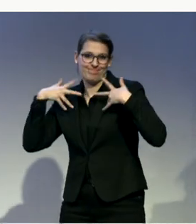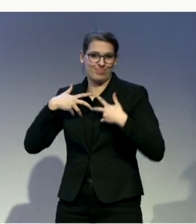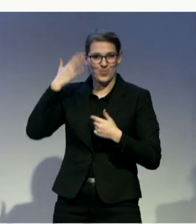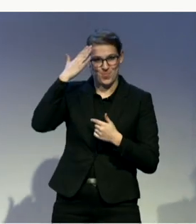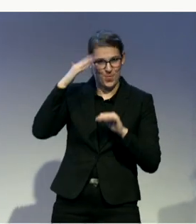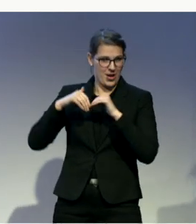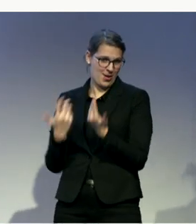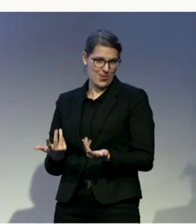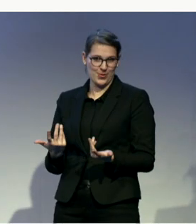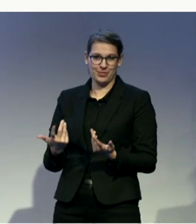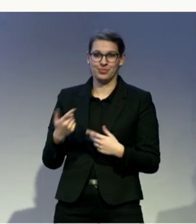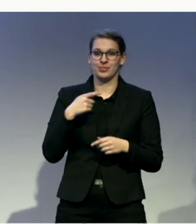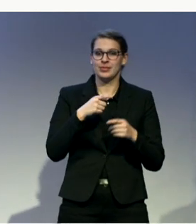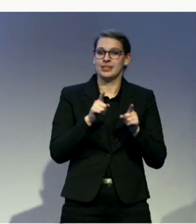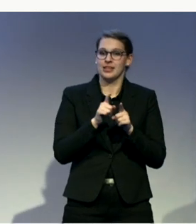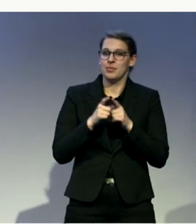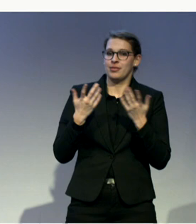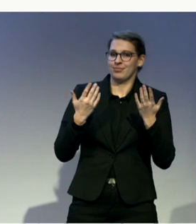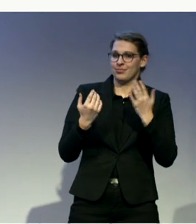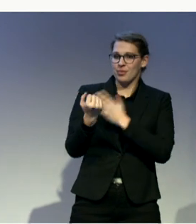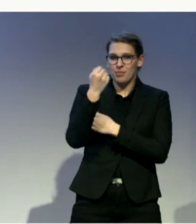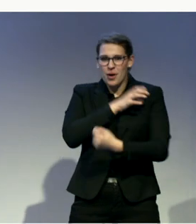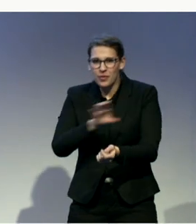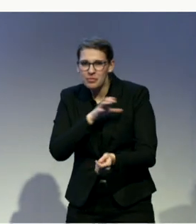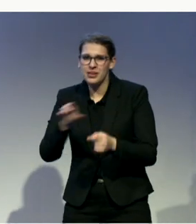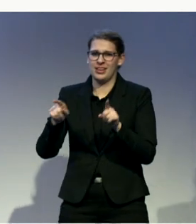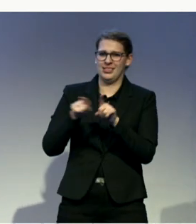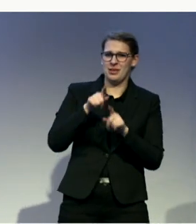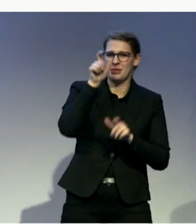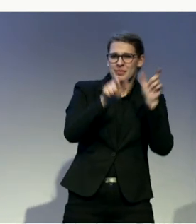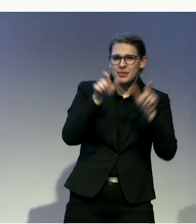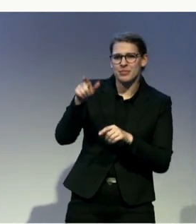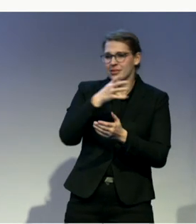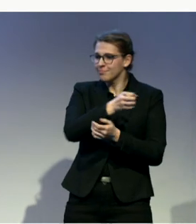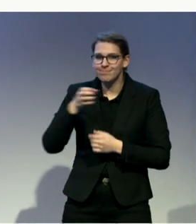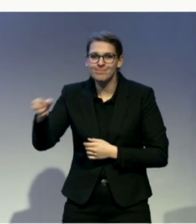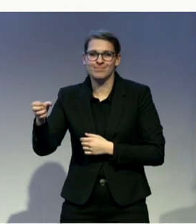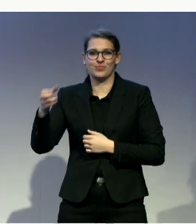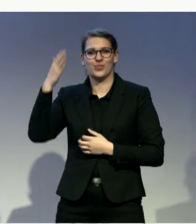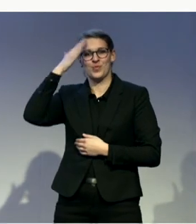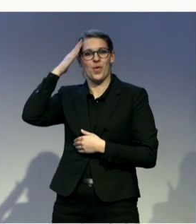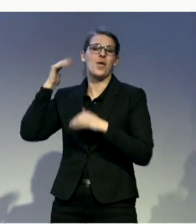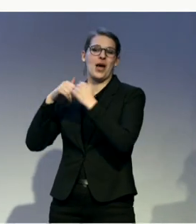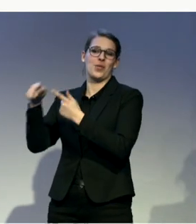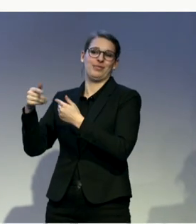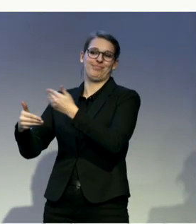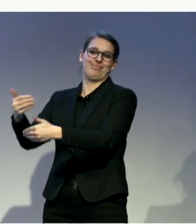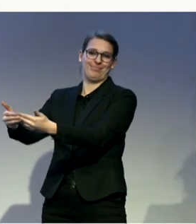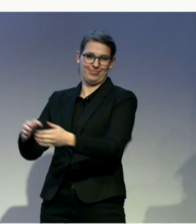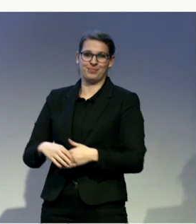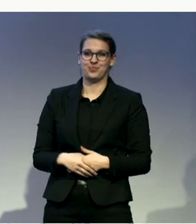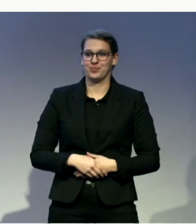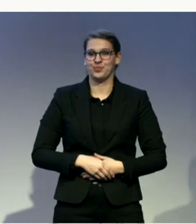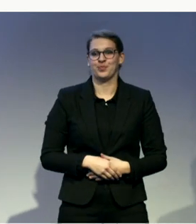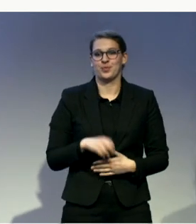model. Thank you very much. And now I will go to my right. It's a time